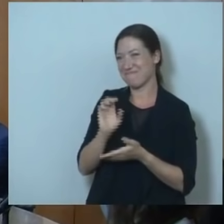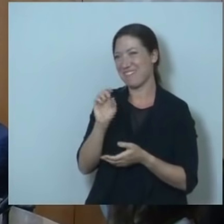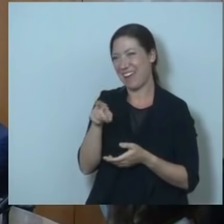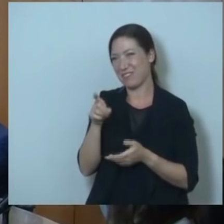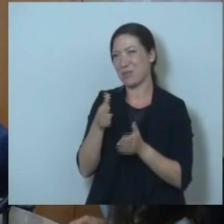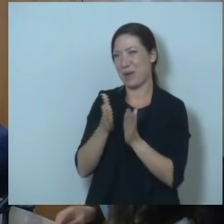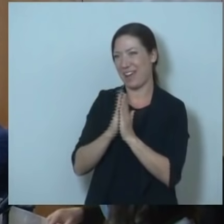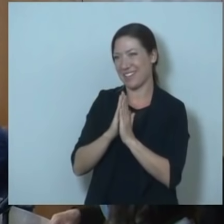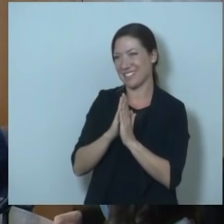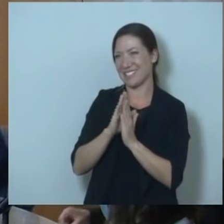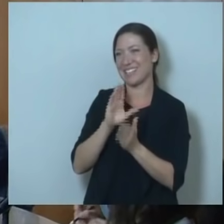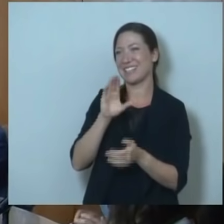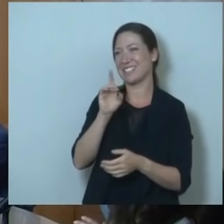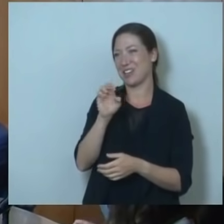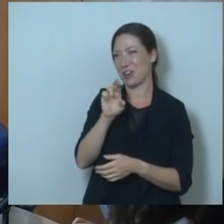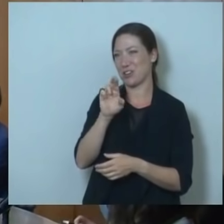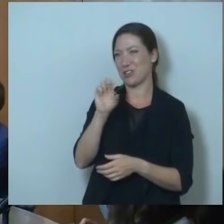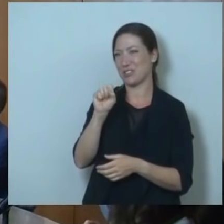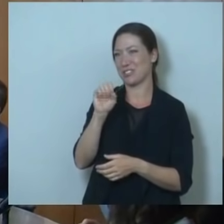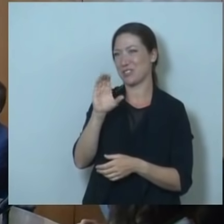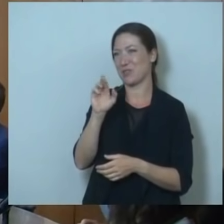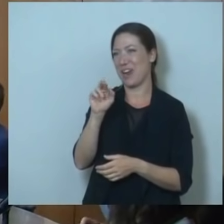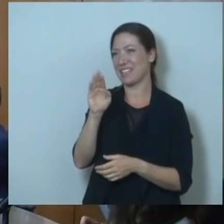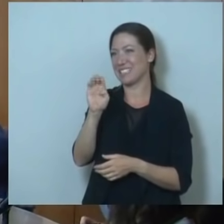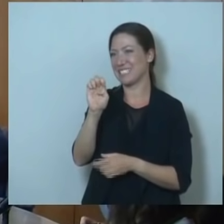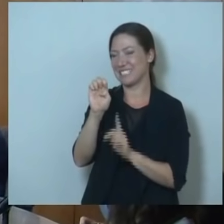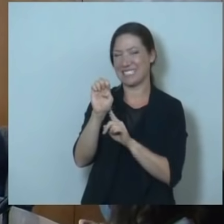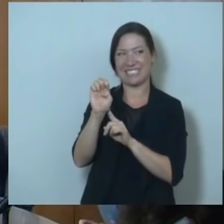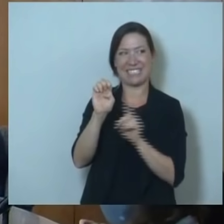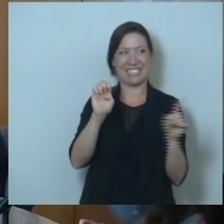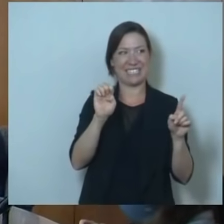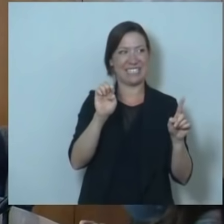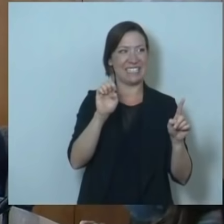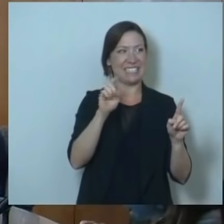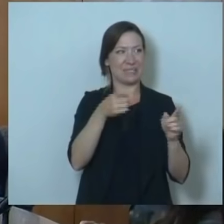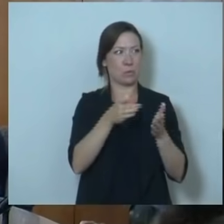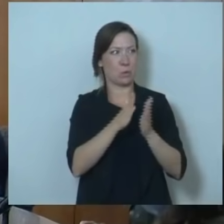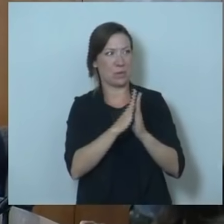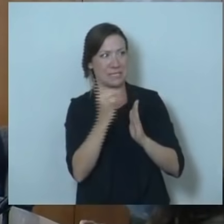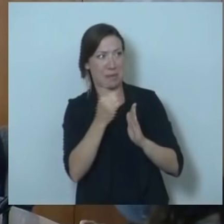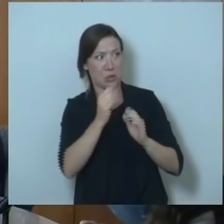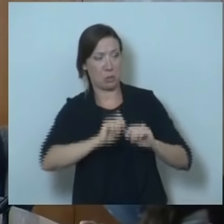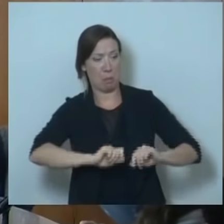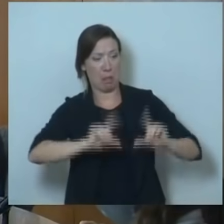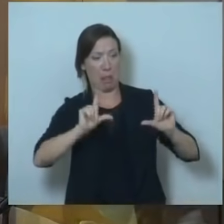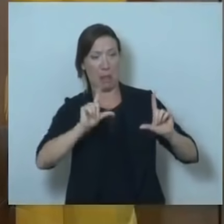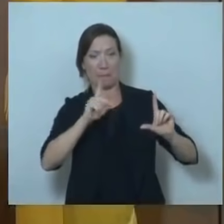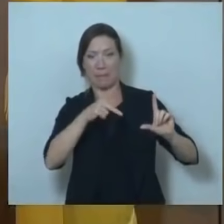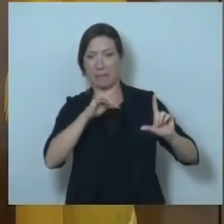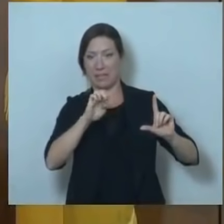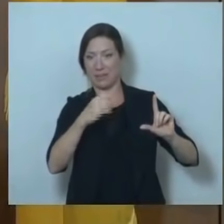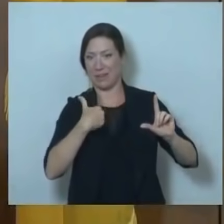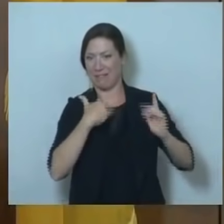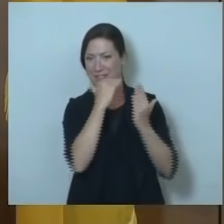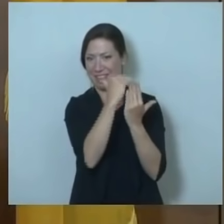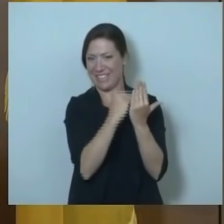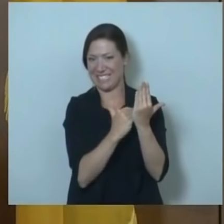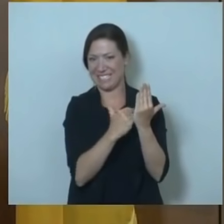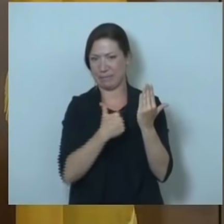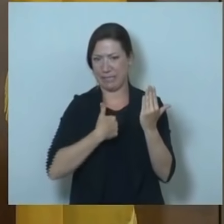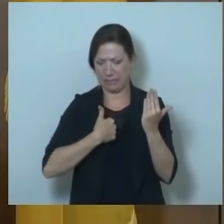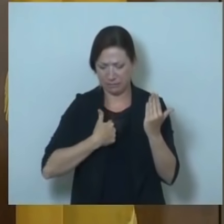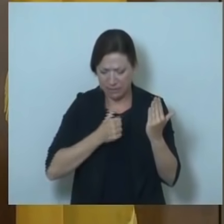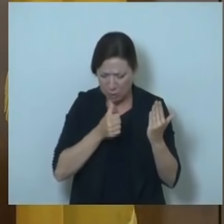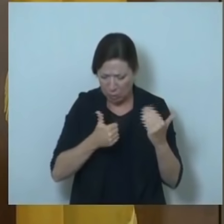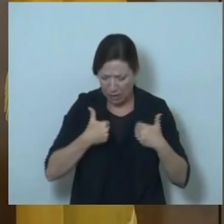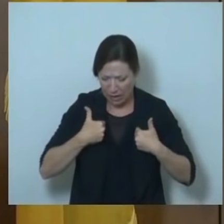of pull up, or someone to pull up our PPE list. I don't have it right in front of me, and I should have that every time